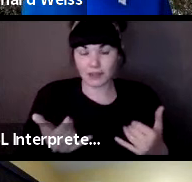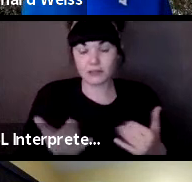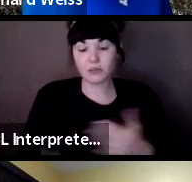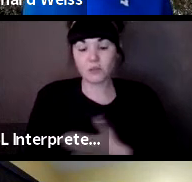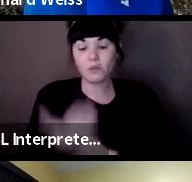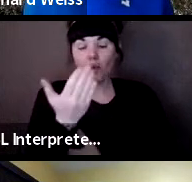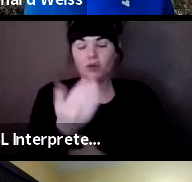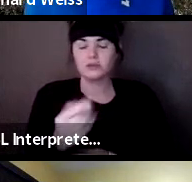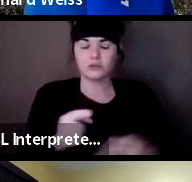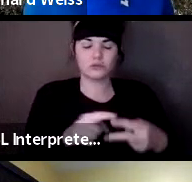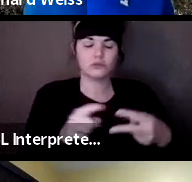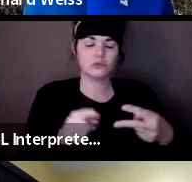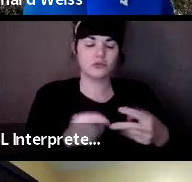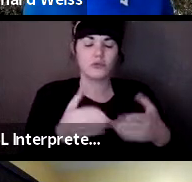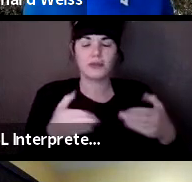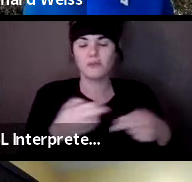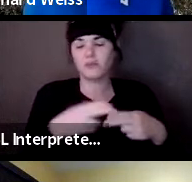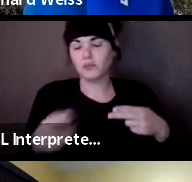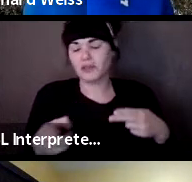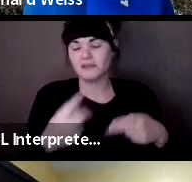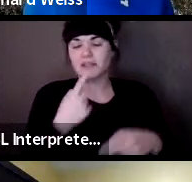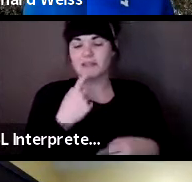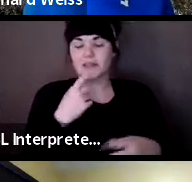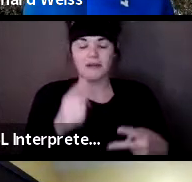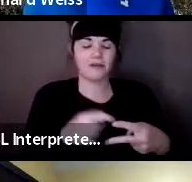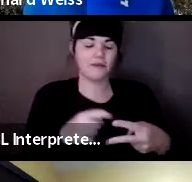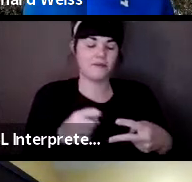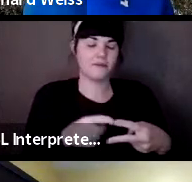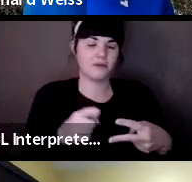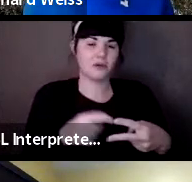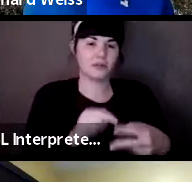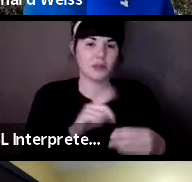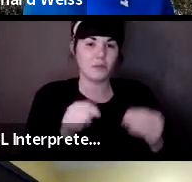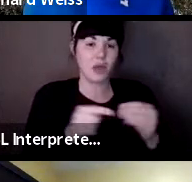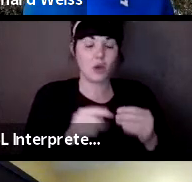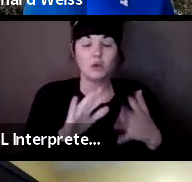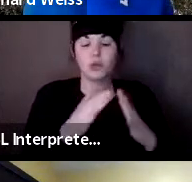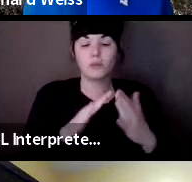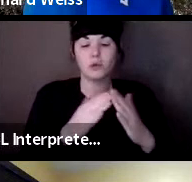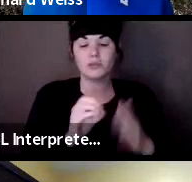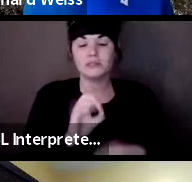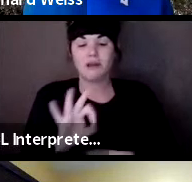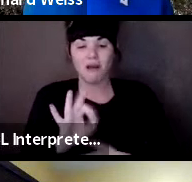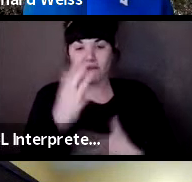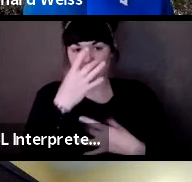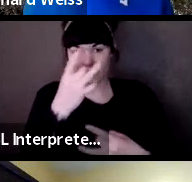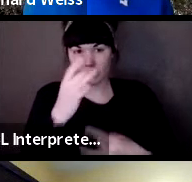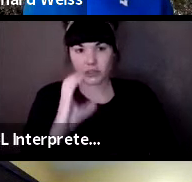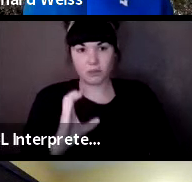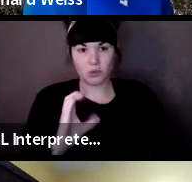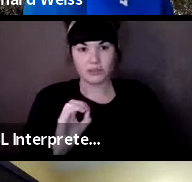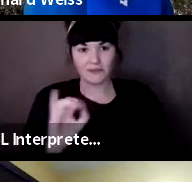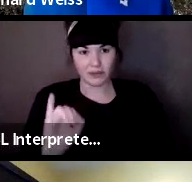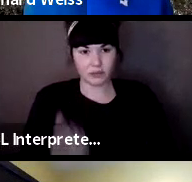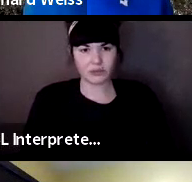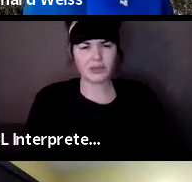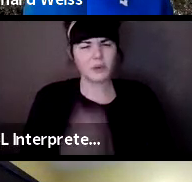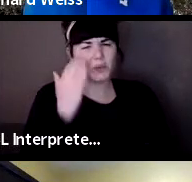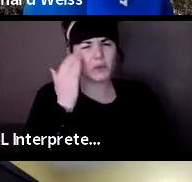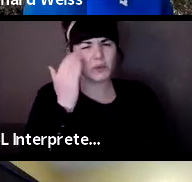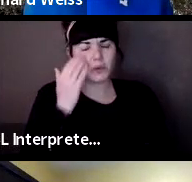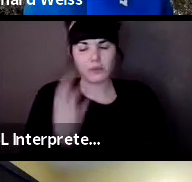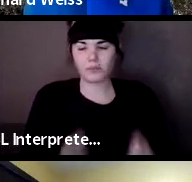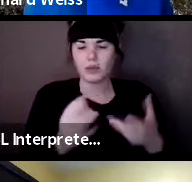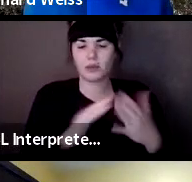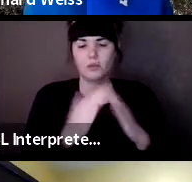briefly say. First, concerning communities of interest, I know in many communities, there may be a